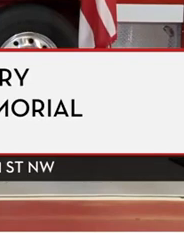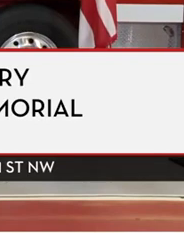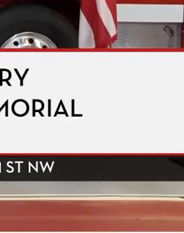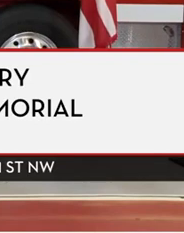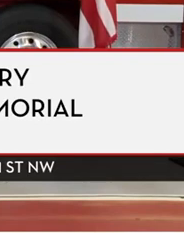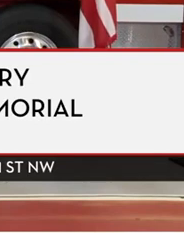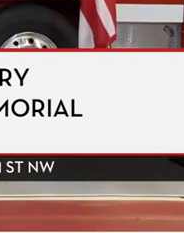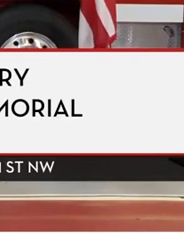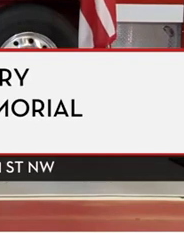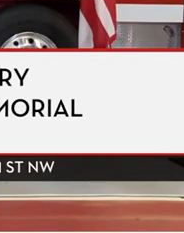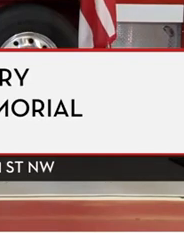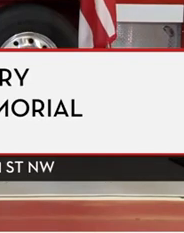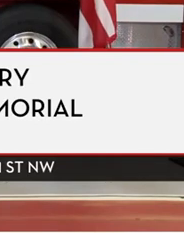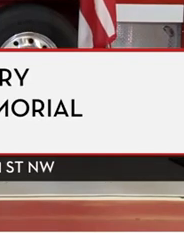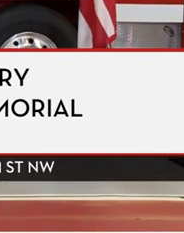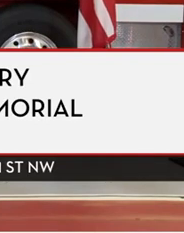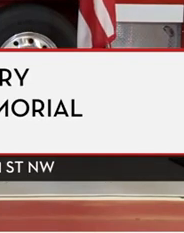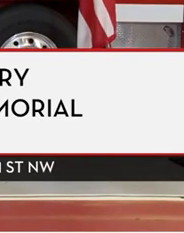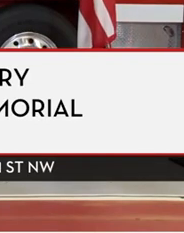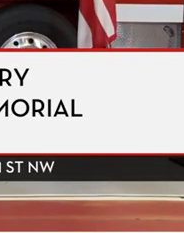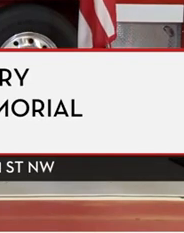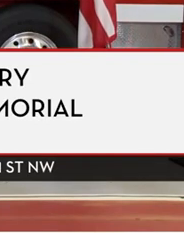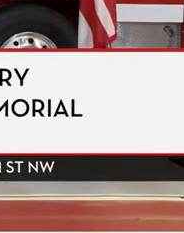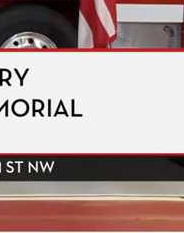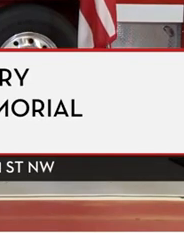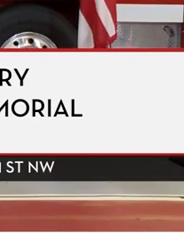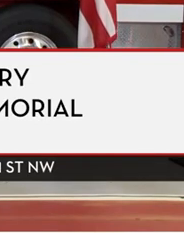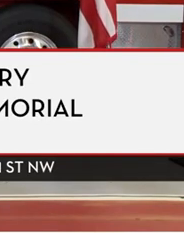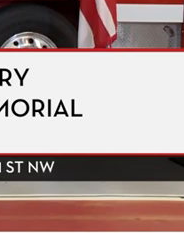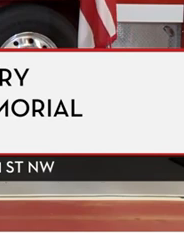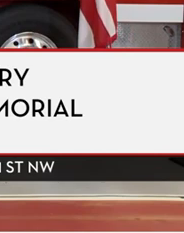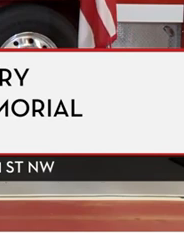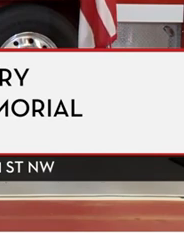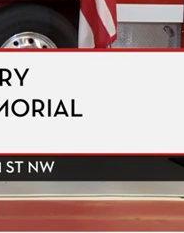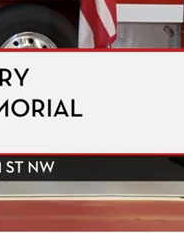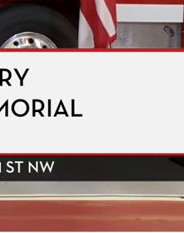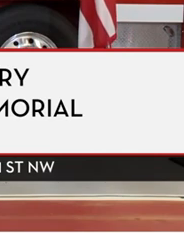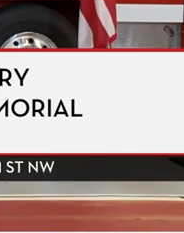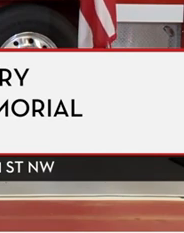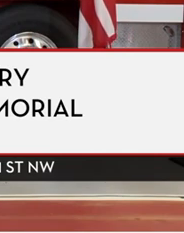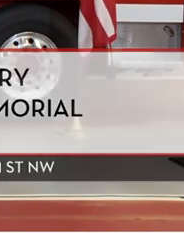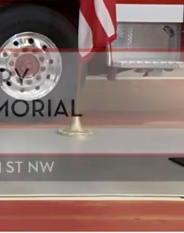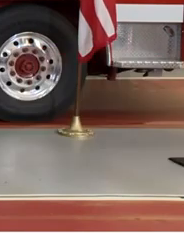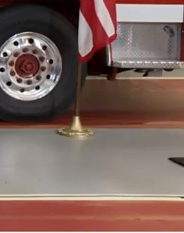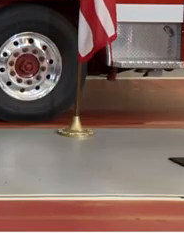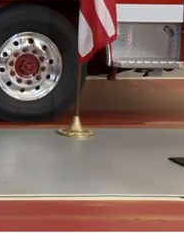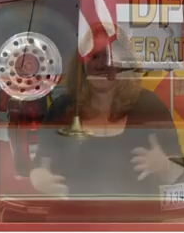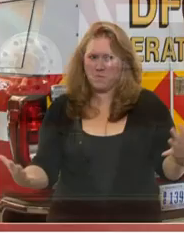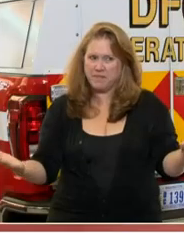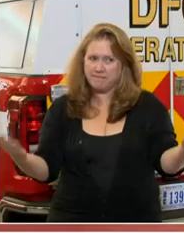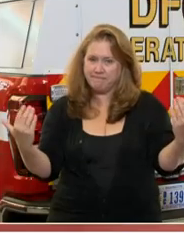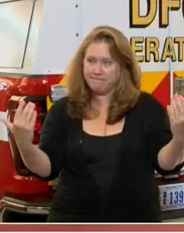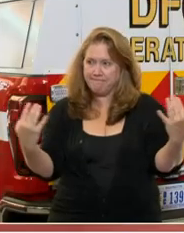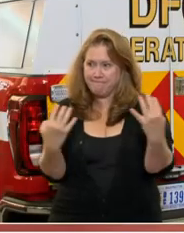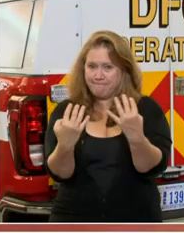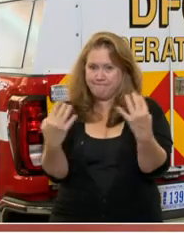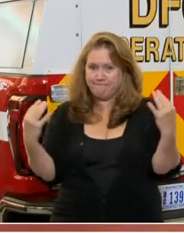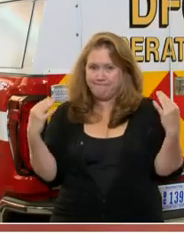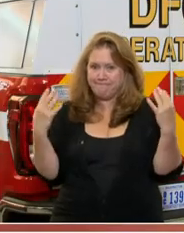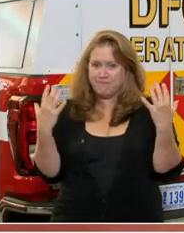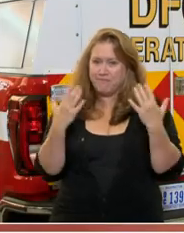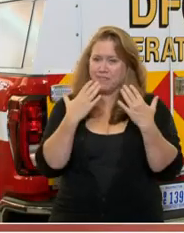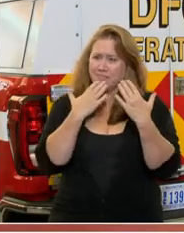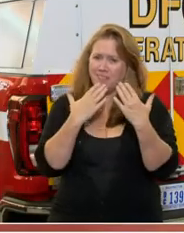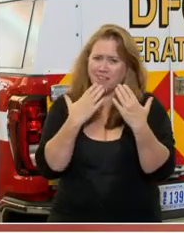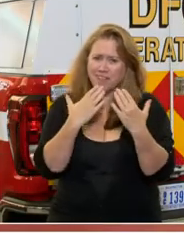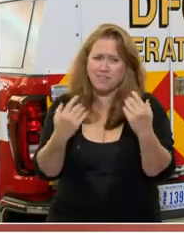Good morning, everyone. I would like to call everyone's attention. Thank you all so much for being with us today to